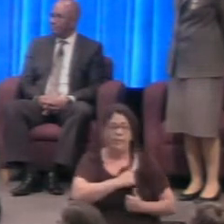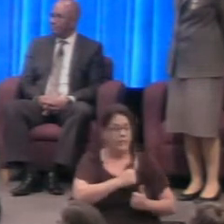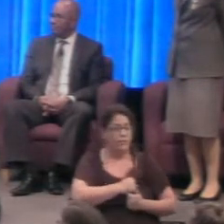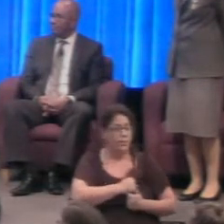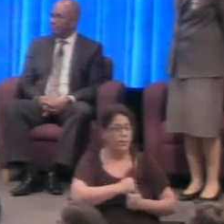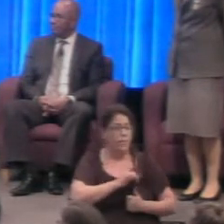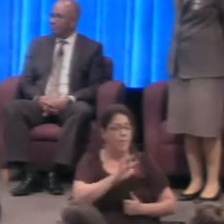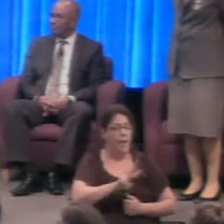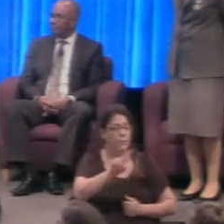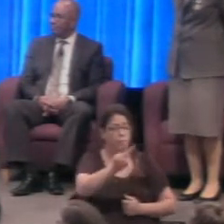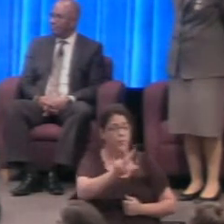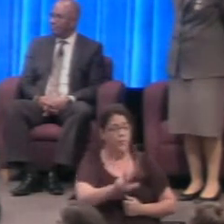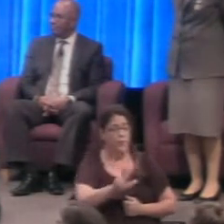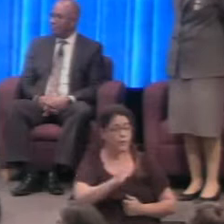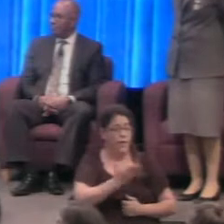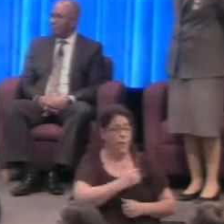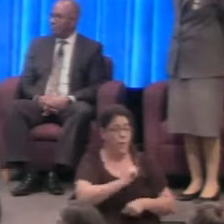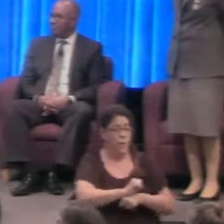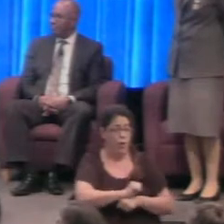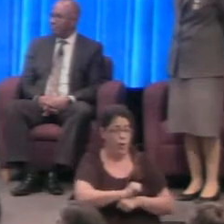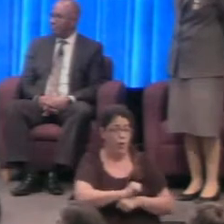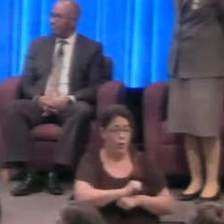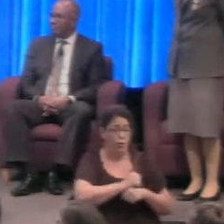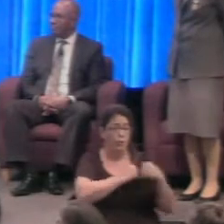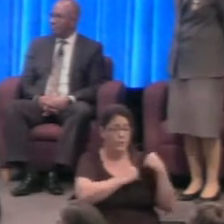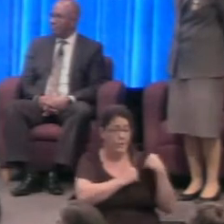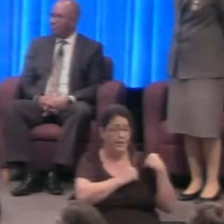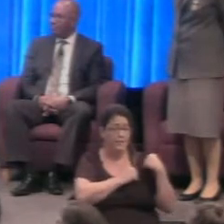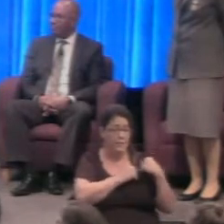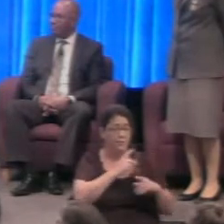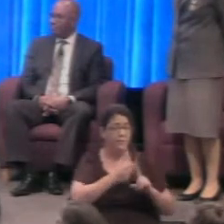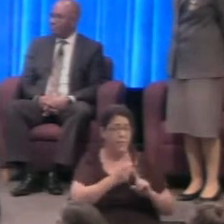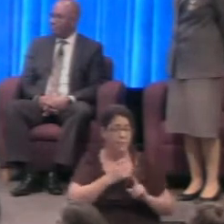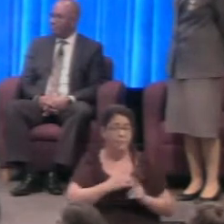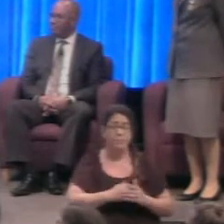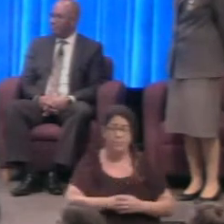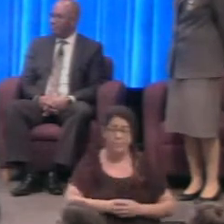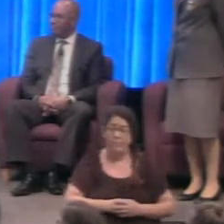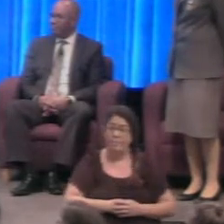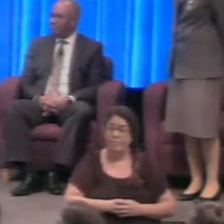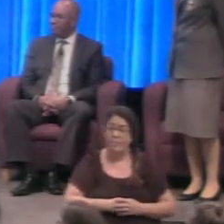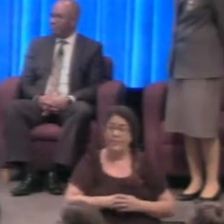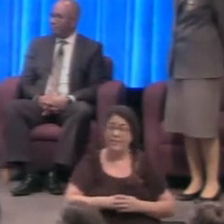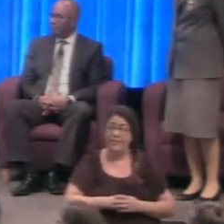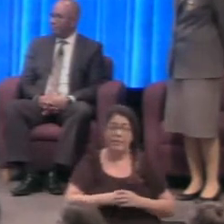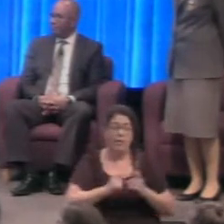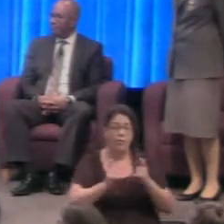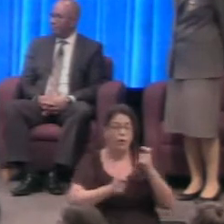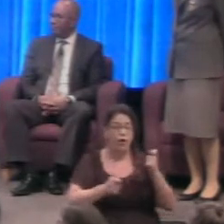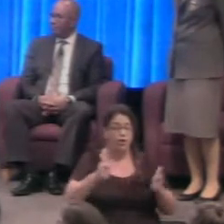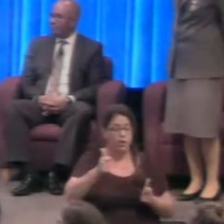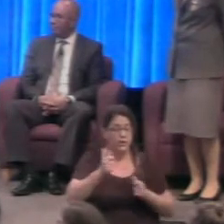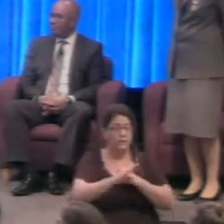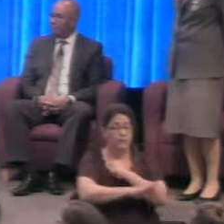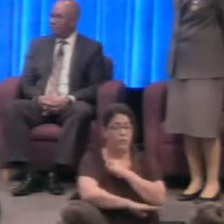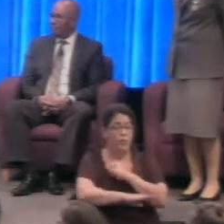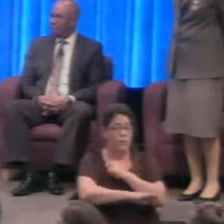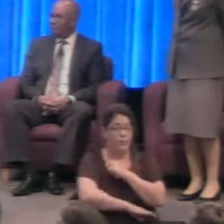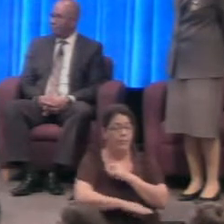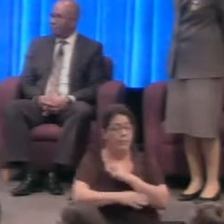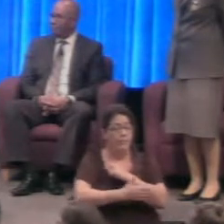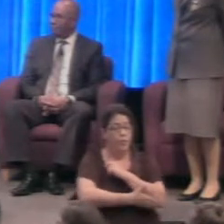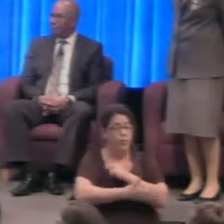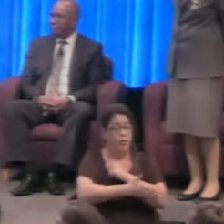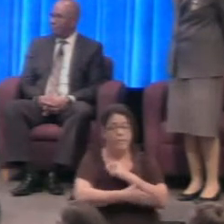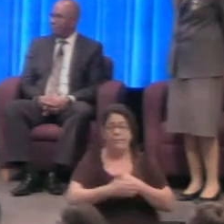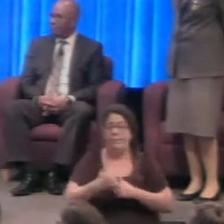2/3 of our workload. And need I say, the largest foreign military sales program